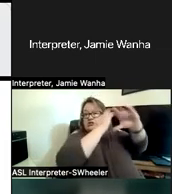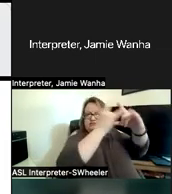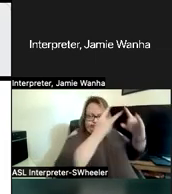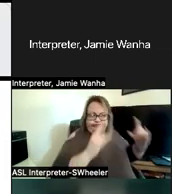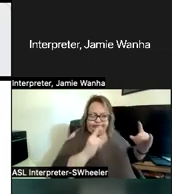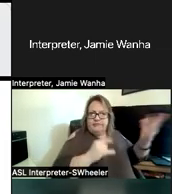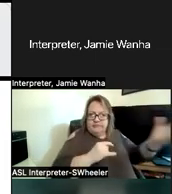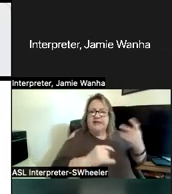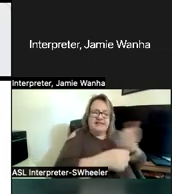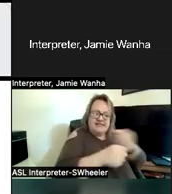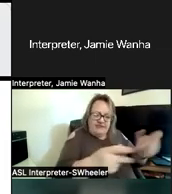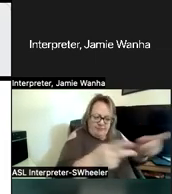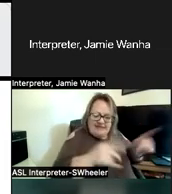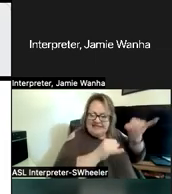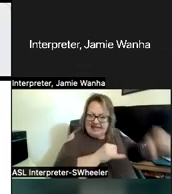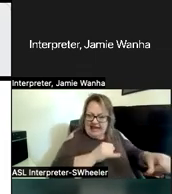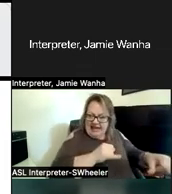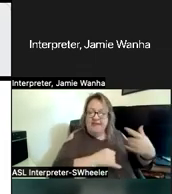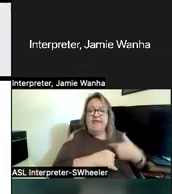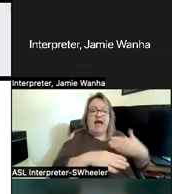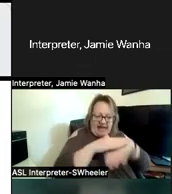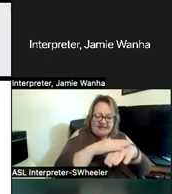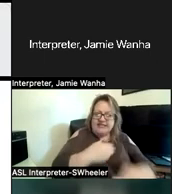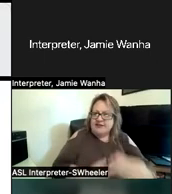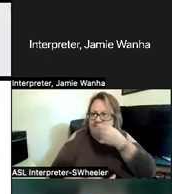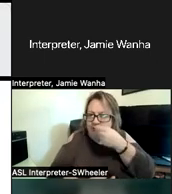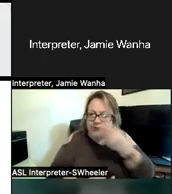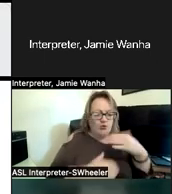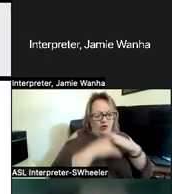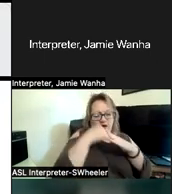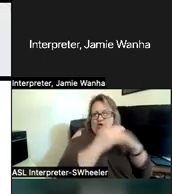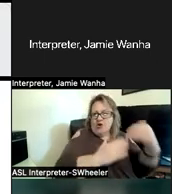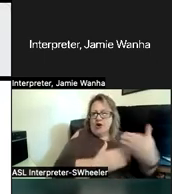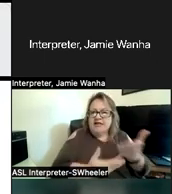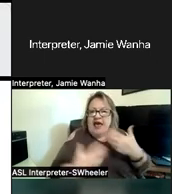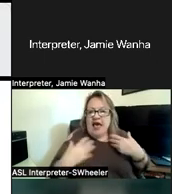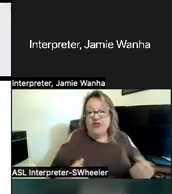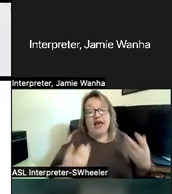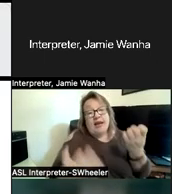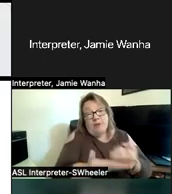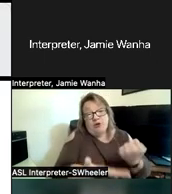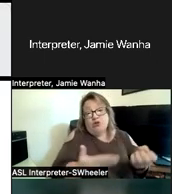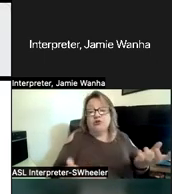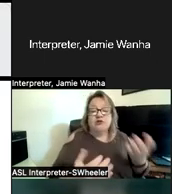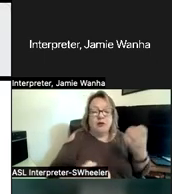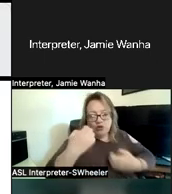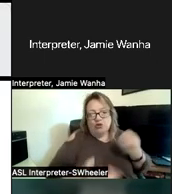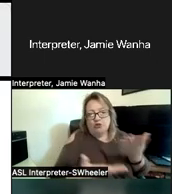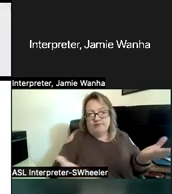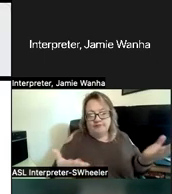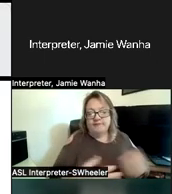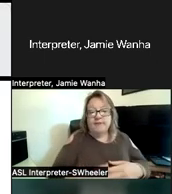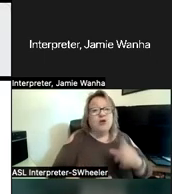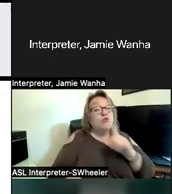it's a safe place to stay. It has access to food, to comfort items, to health and emotional services and more. So we really want to